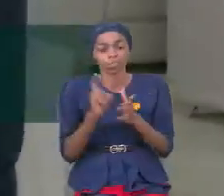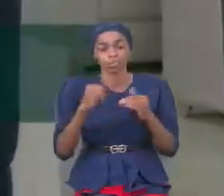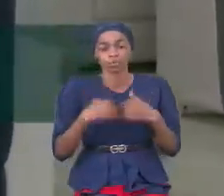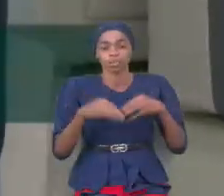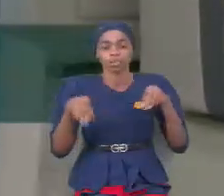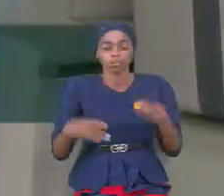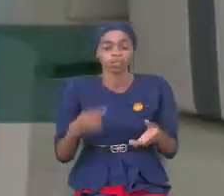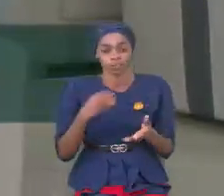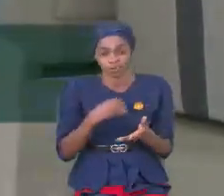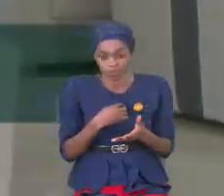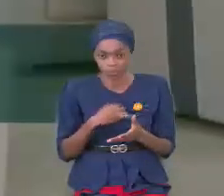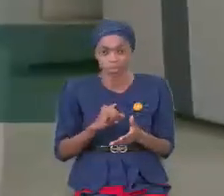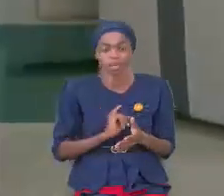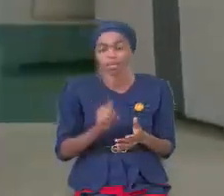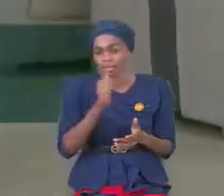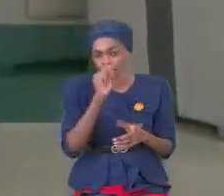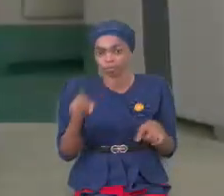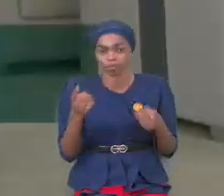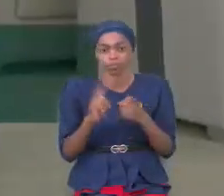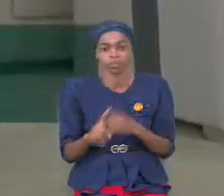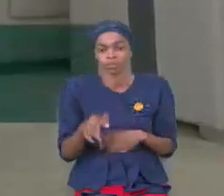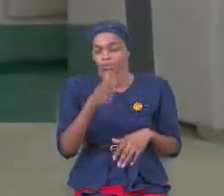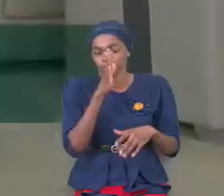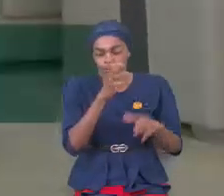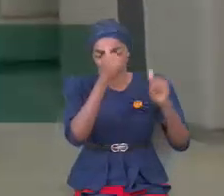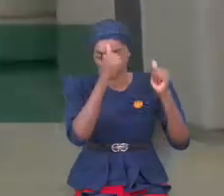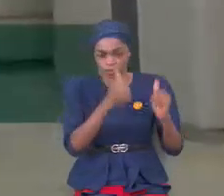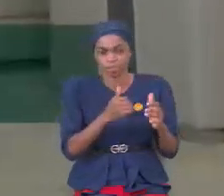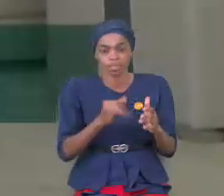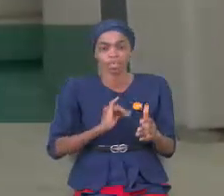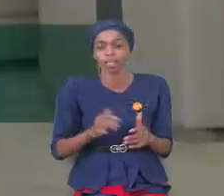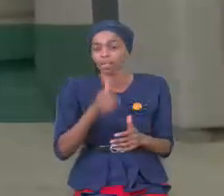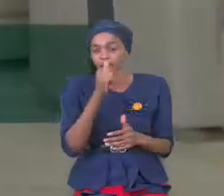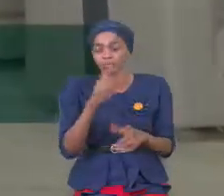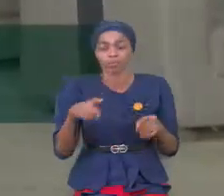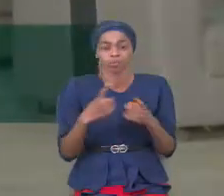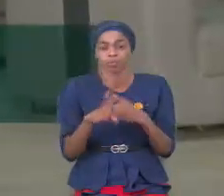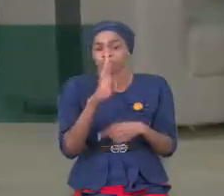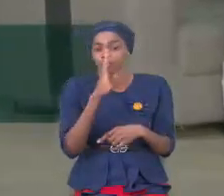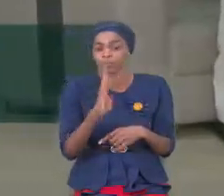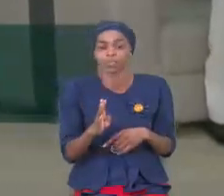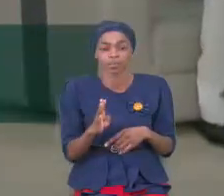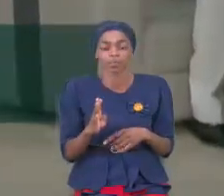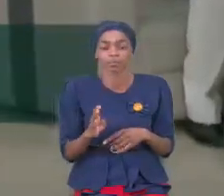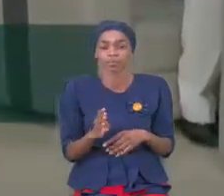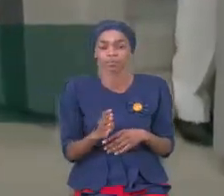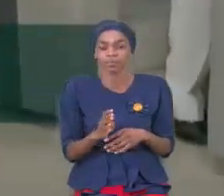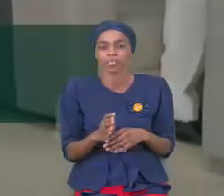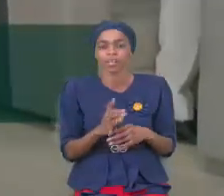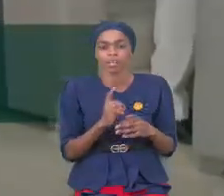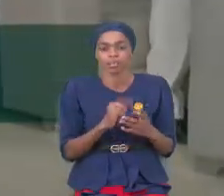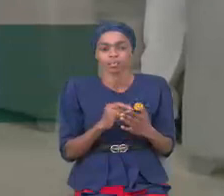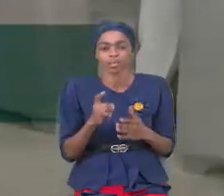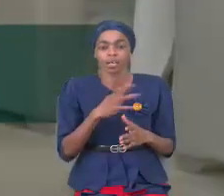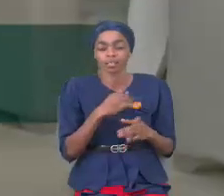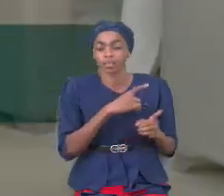be obedient, I'm going to be responsive, and the Lord will show his compassion and love and mercy